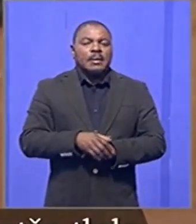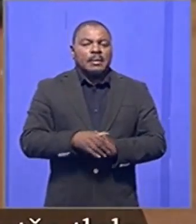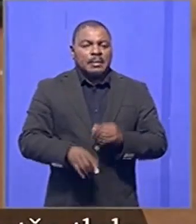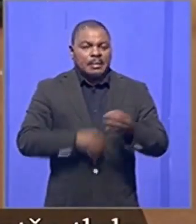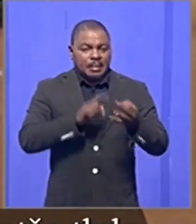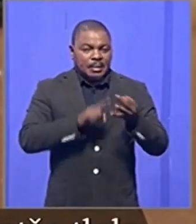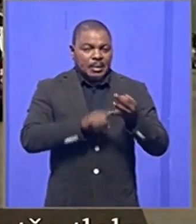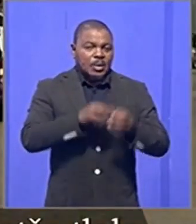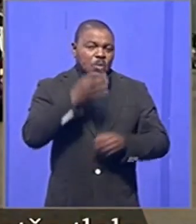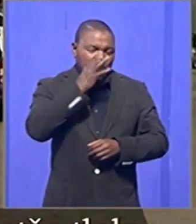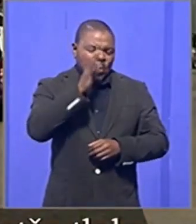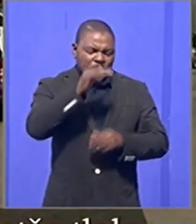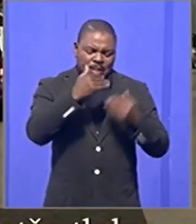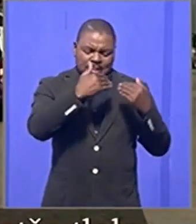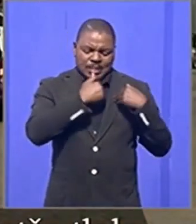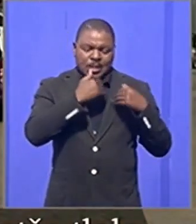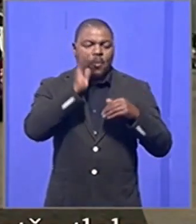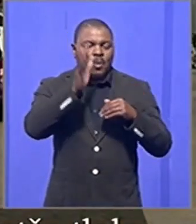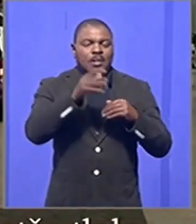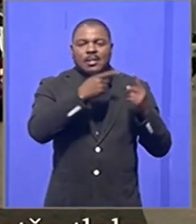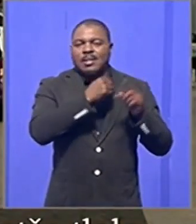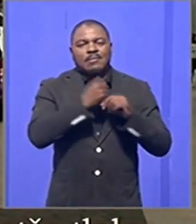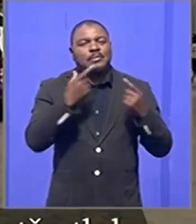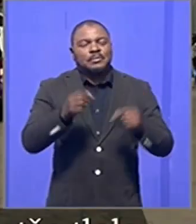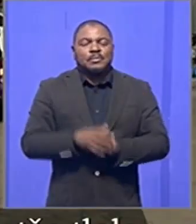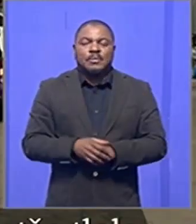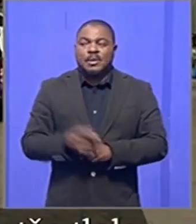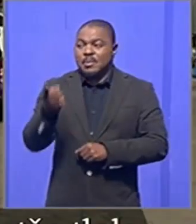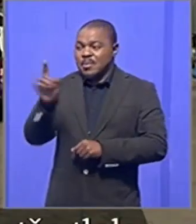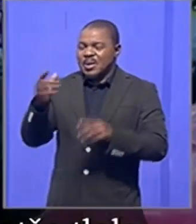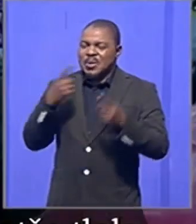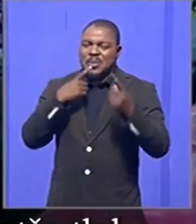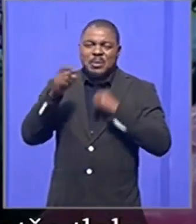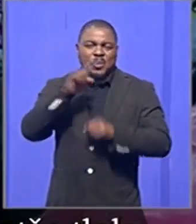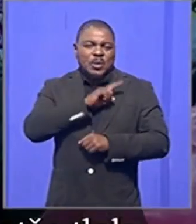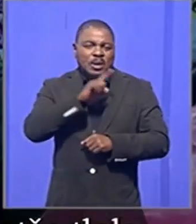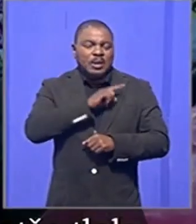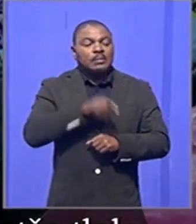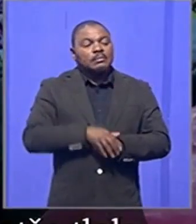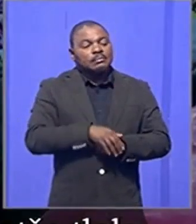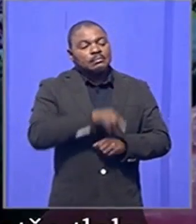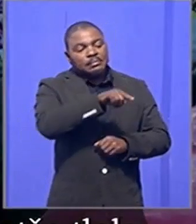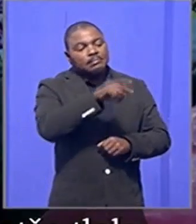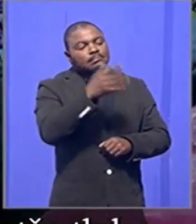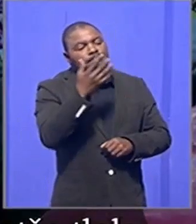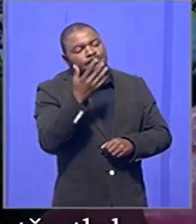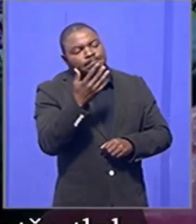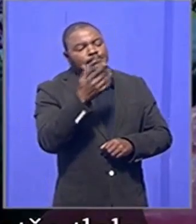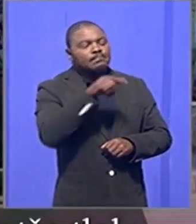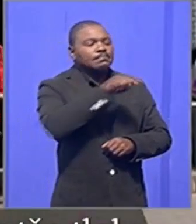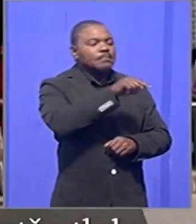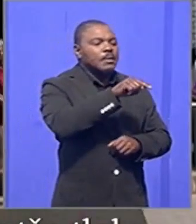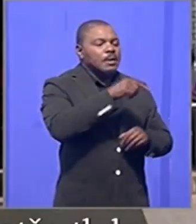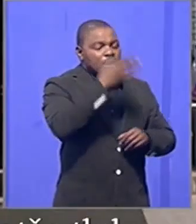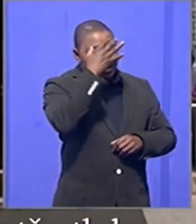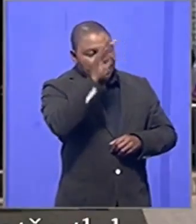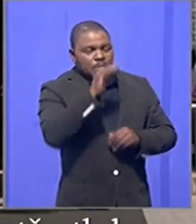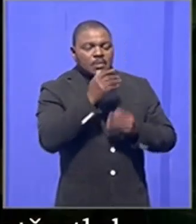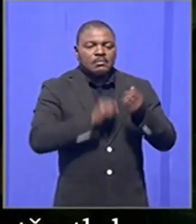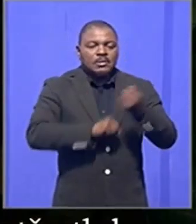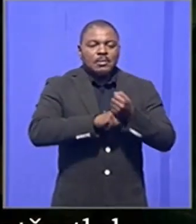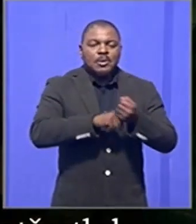my baby. Ba bontshitse ngongorego ka hore mmuso o na le tshekamelo ho melata e nang le dikgwebo tsa disalone le